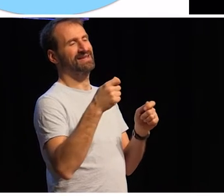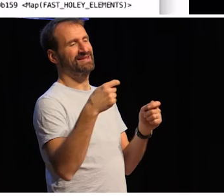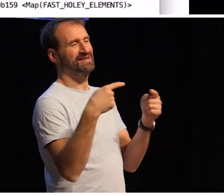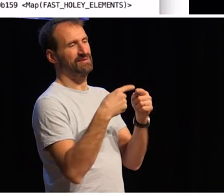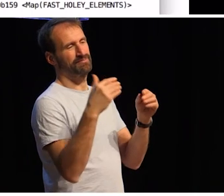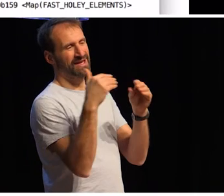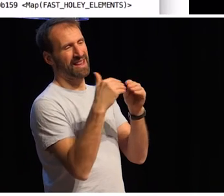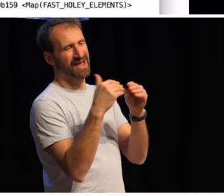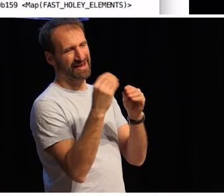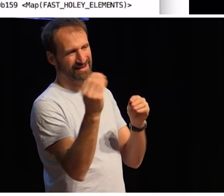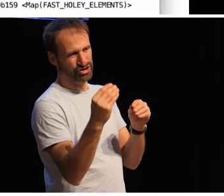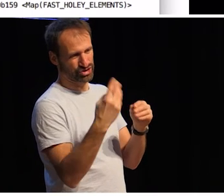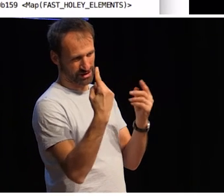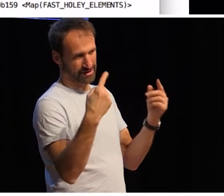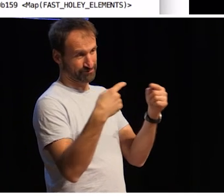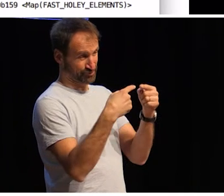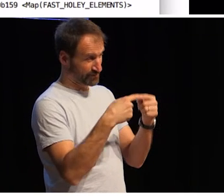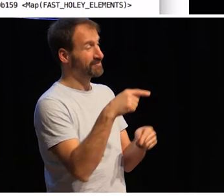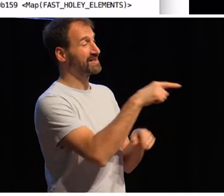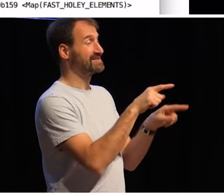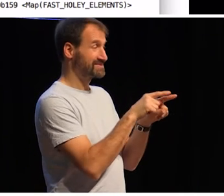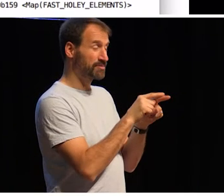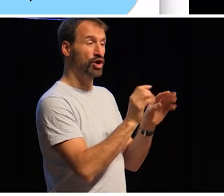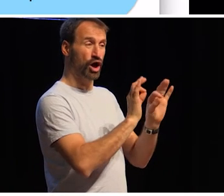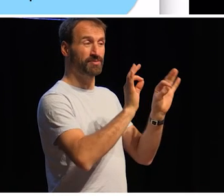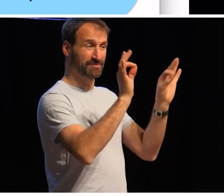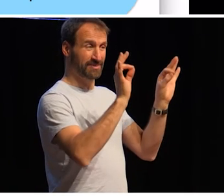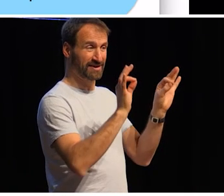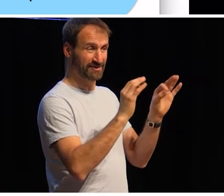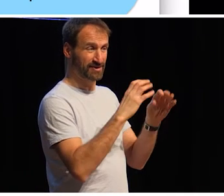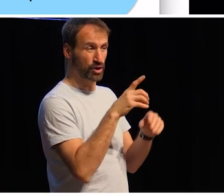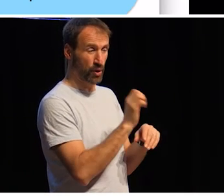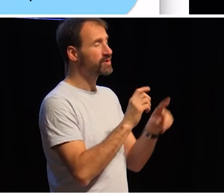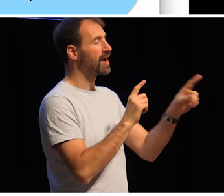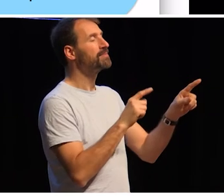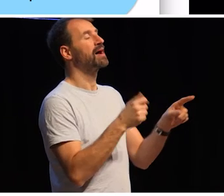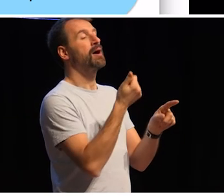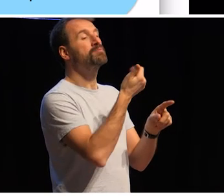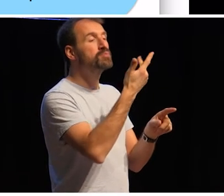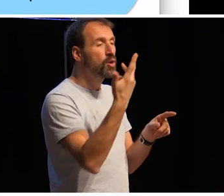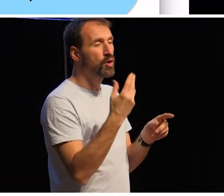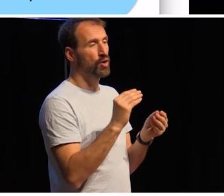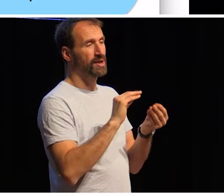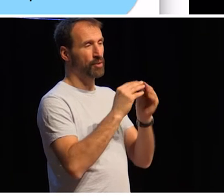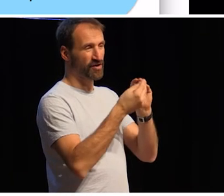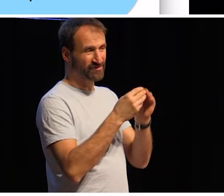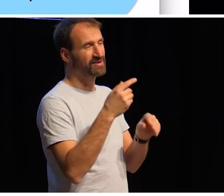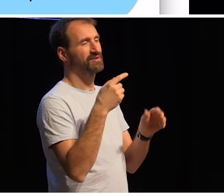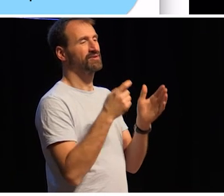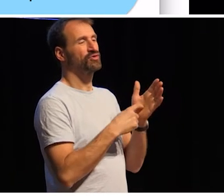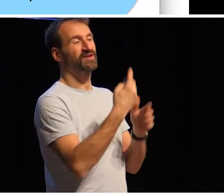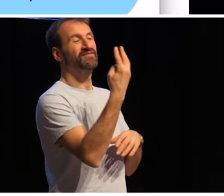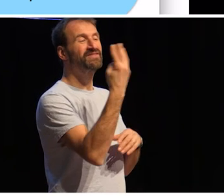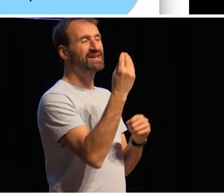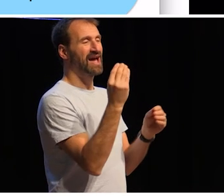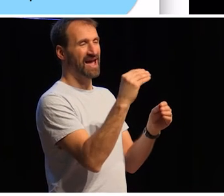same optimized code, but the inline cache was polymorphic with four entries, in which case you have